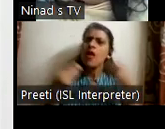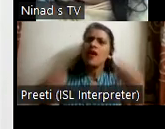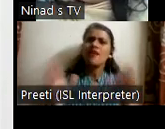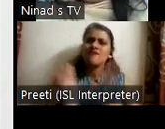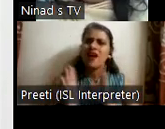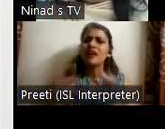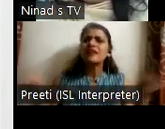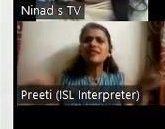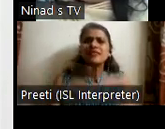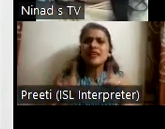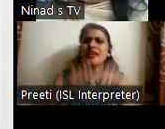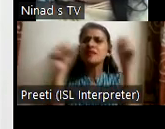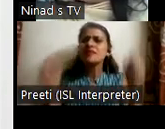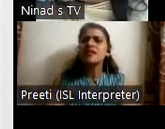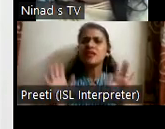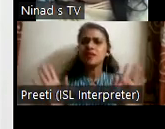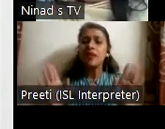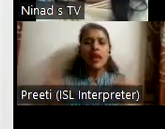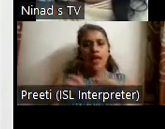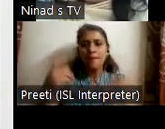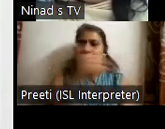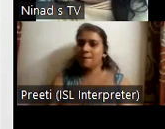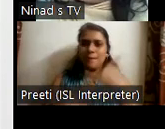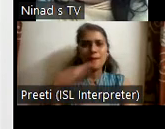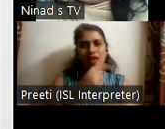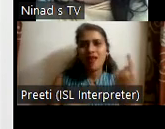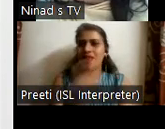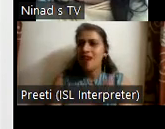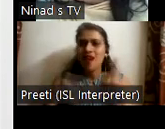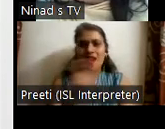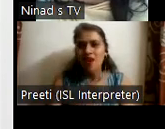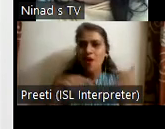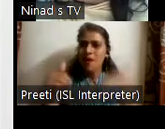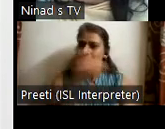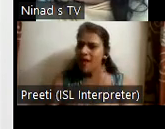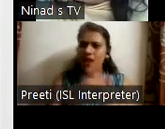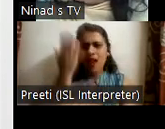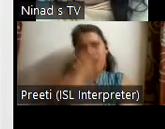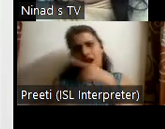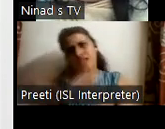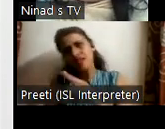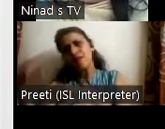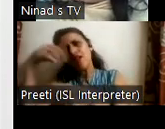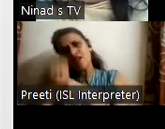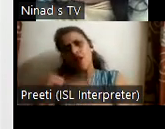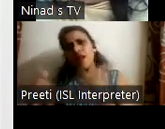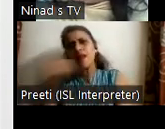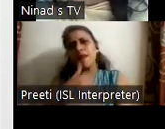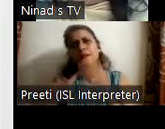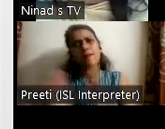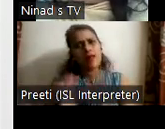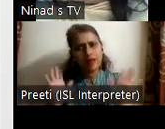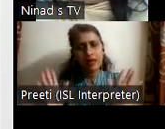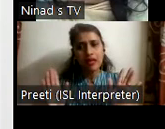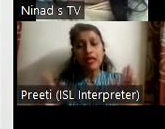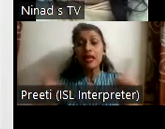system. As everyone is playing in the playground, similarly, the children with disability can also play in the playground. If everybody is wearing the